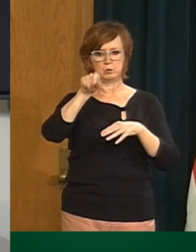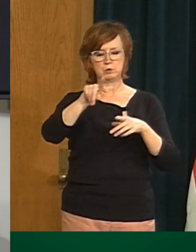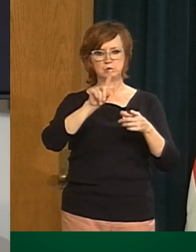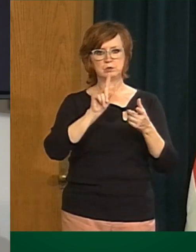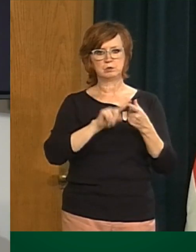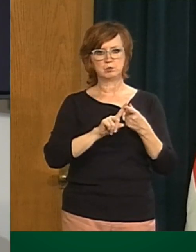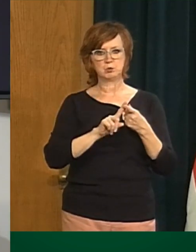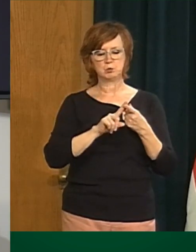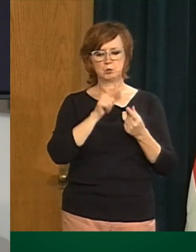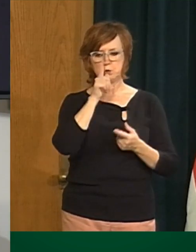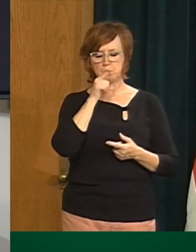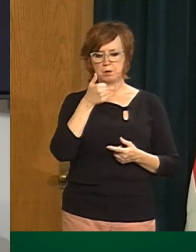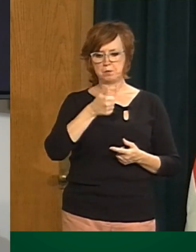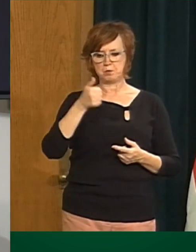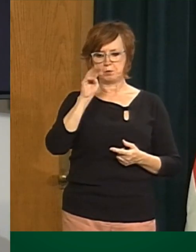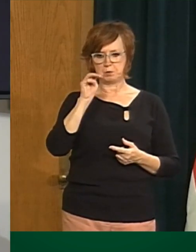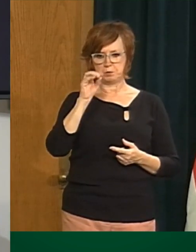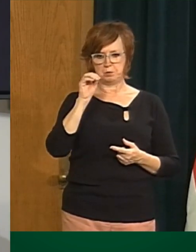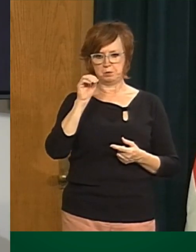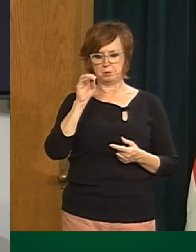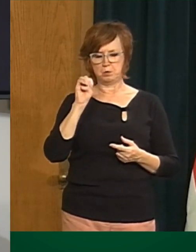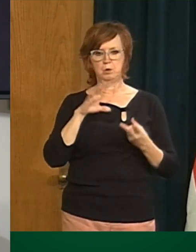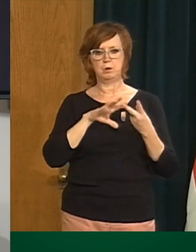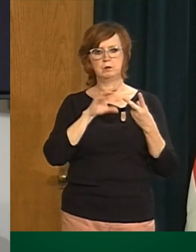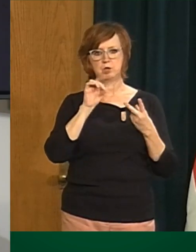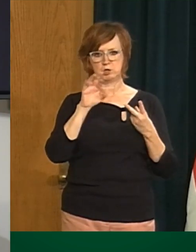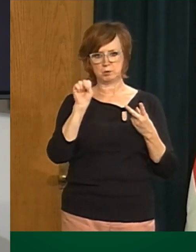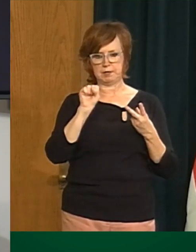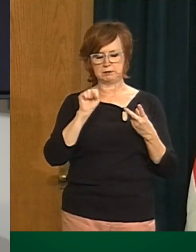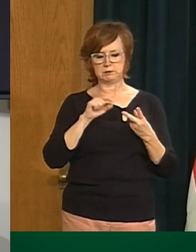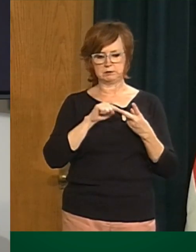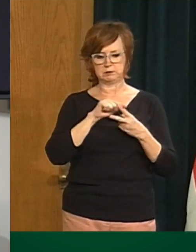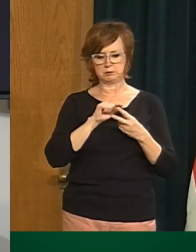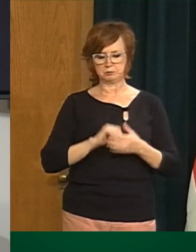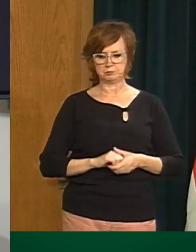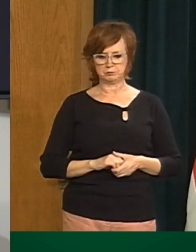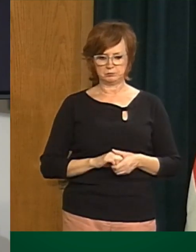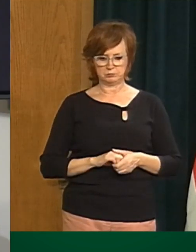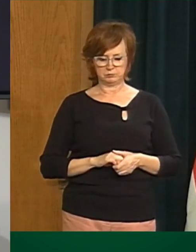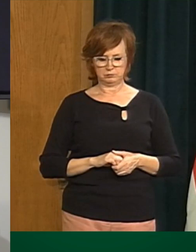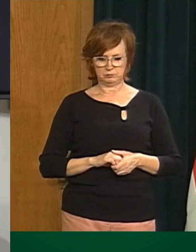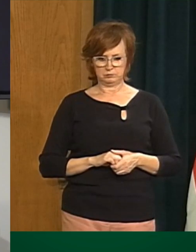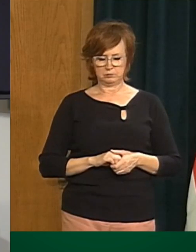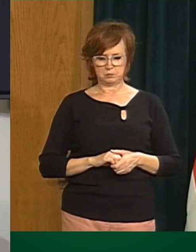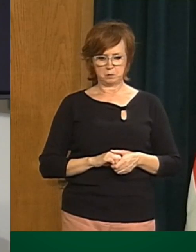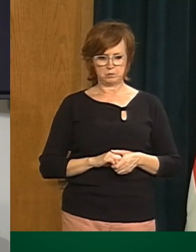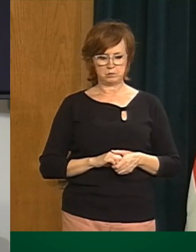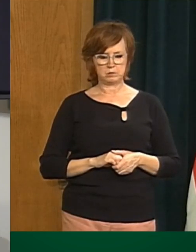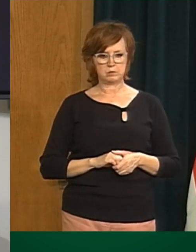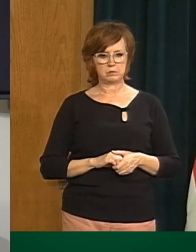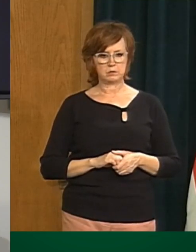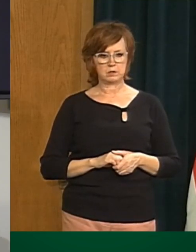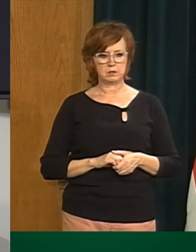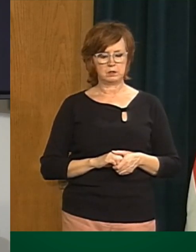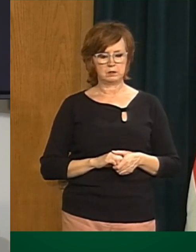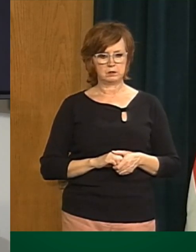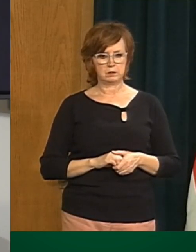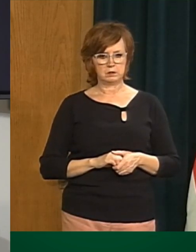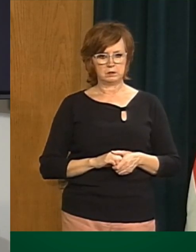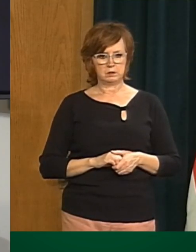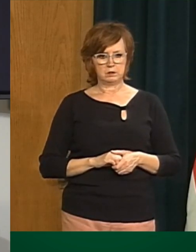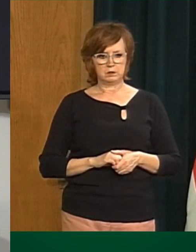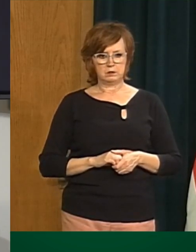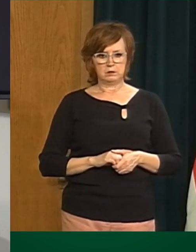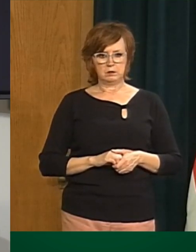this is for Premier Moe and Dr. Shahab. It's the first day of the Reopen Saskatchewan plan, and we